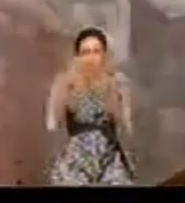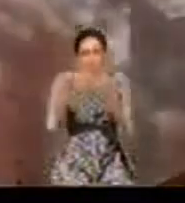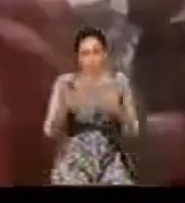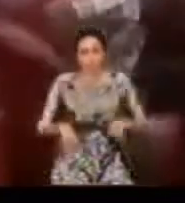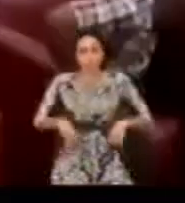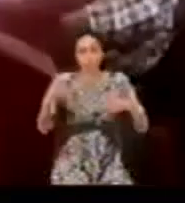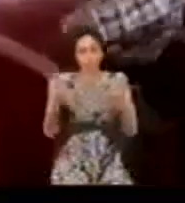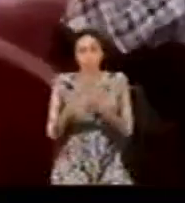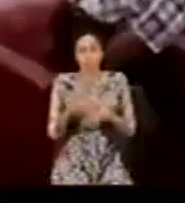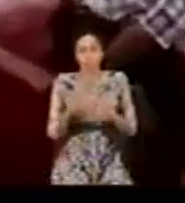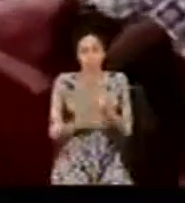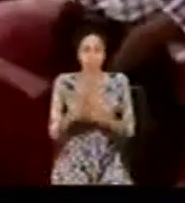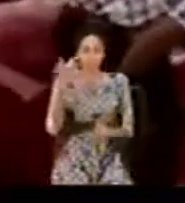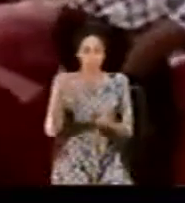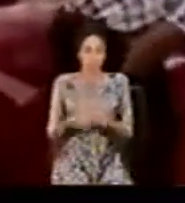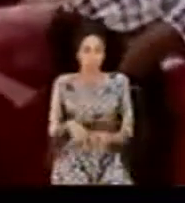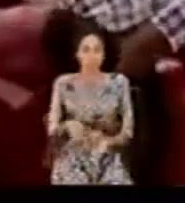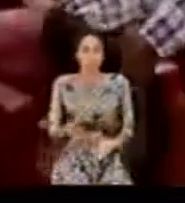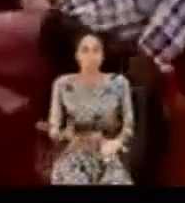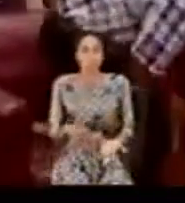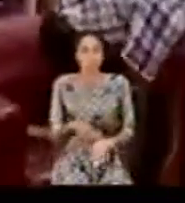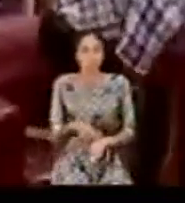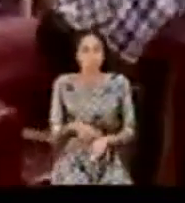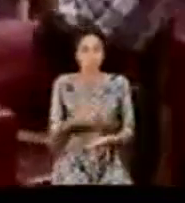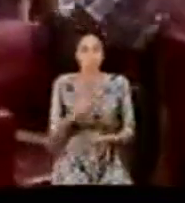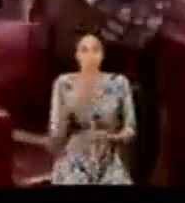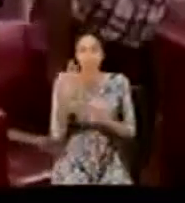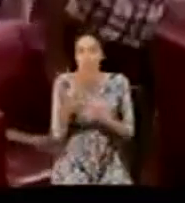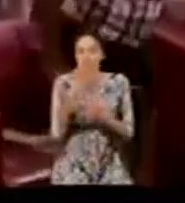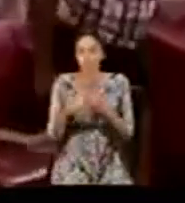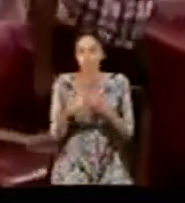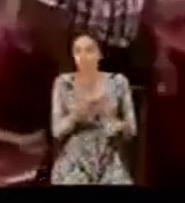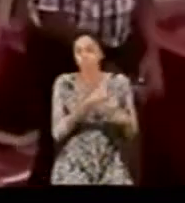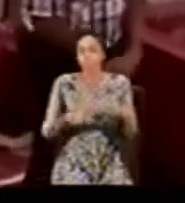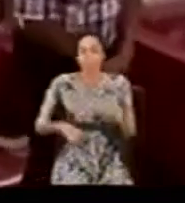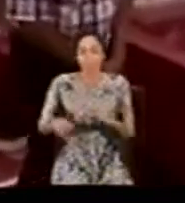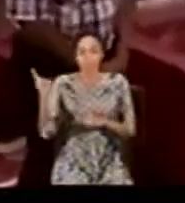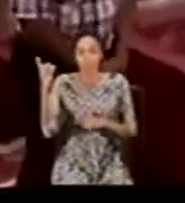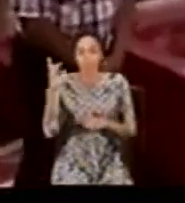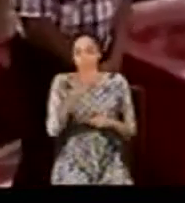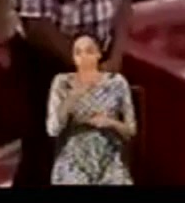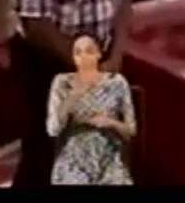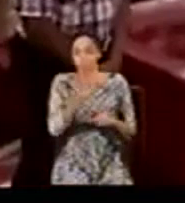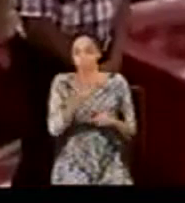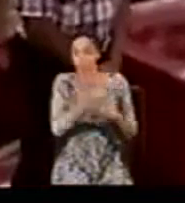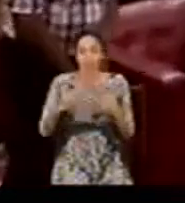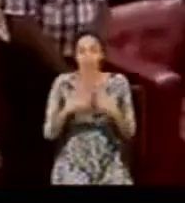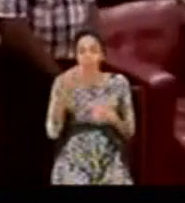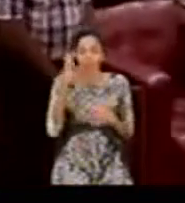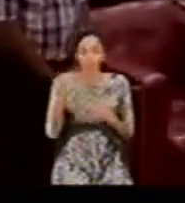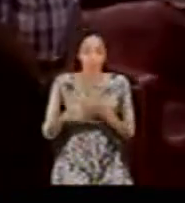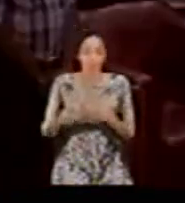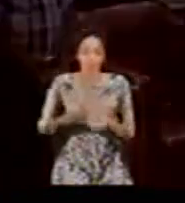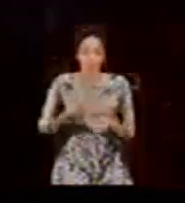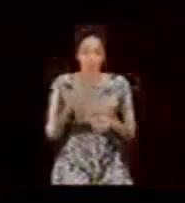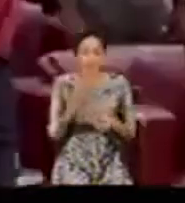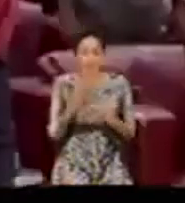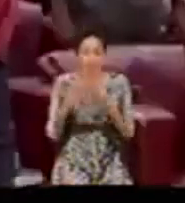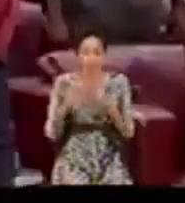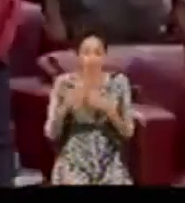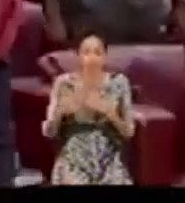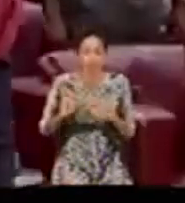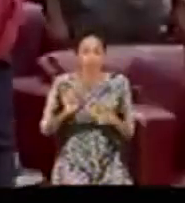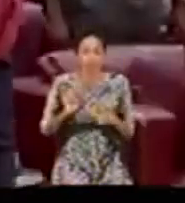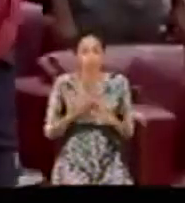and talk to the Lord. The Lord has taught us again today, and he wants us to be effective ministers of the gospel, preachers